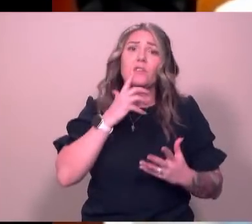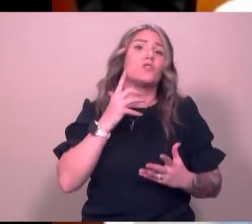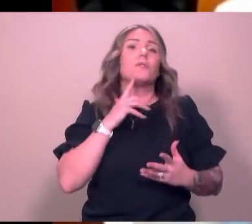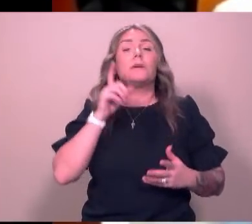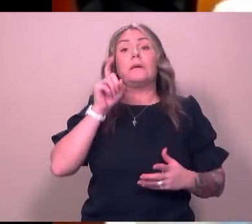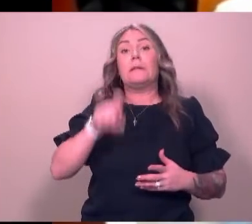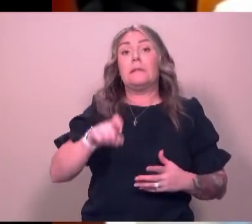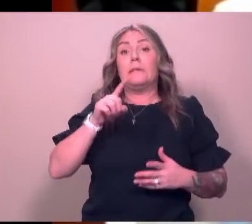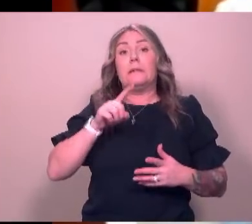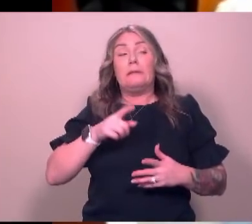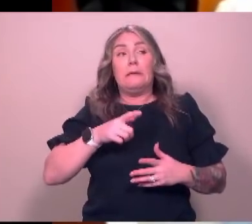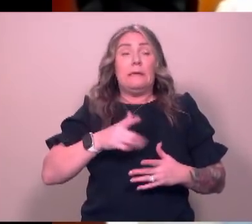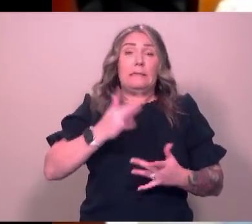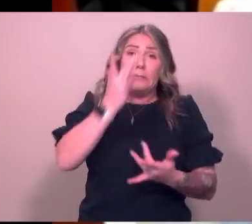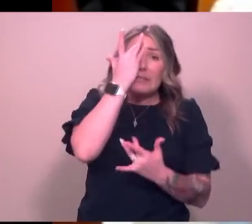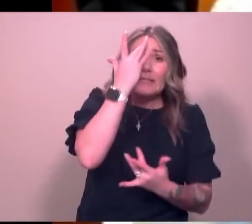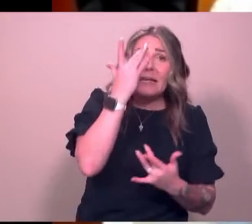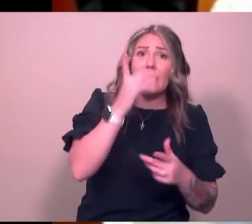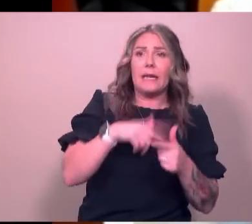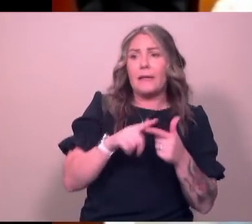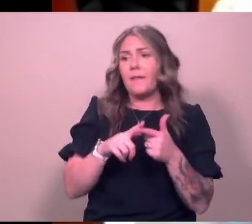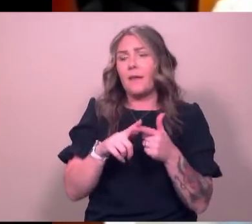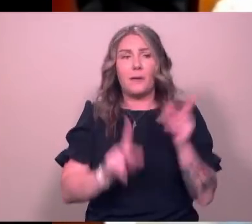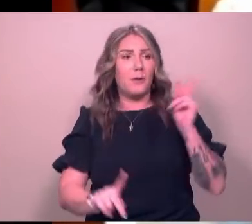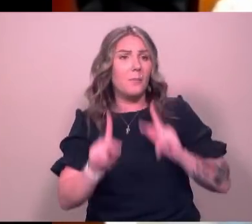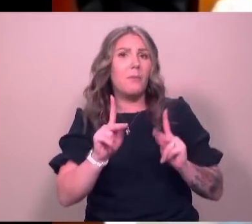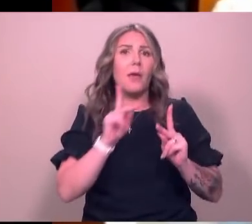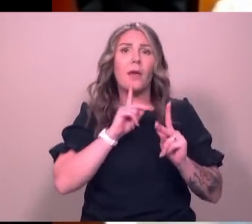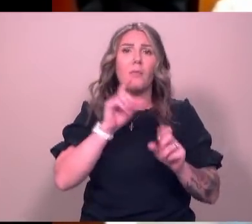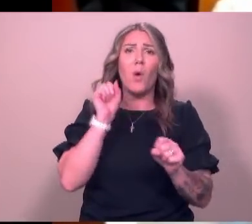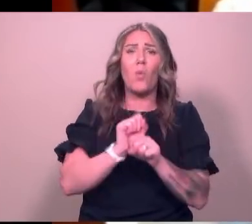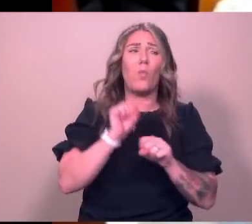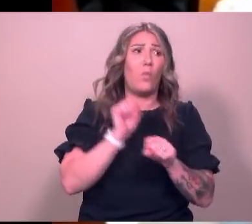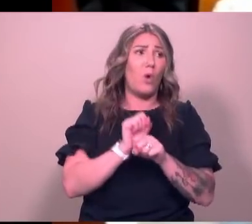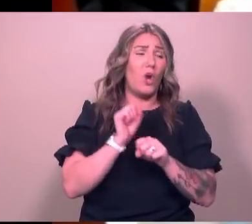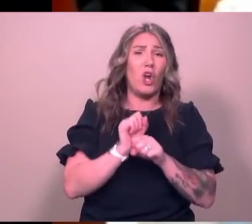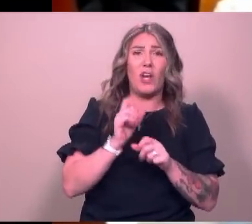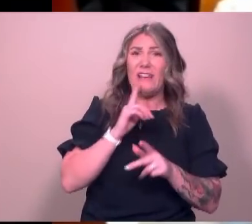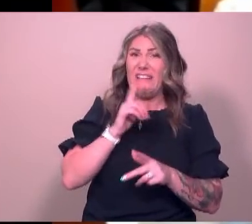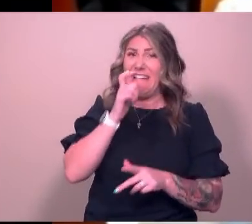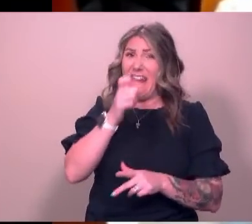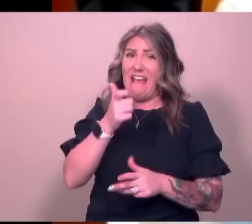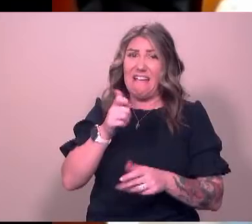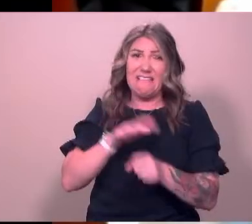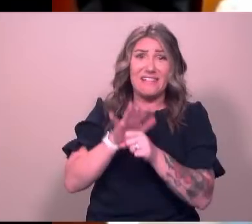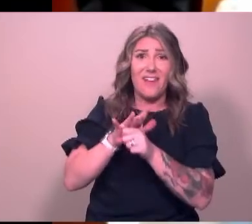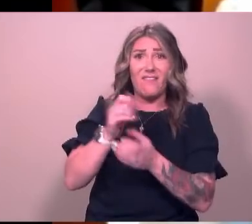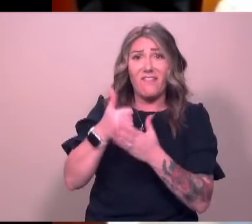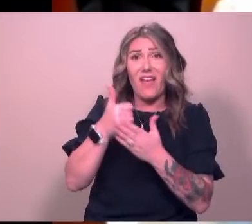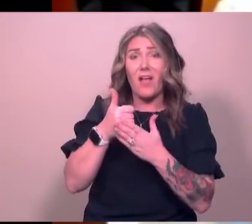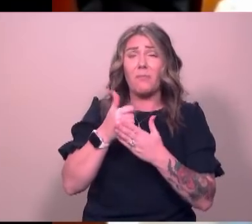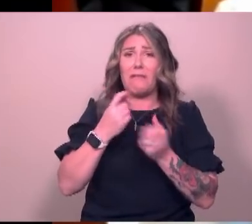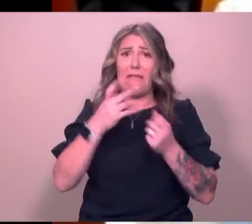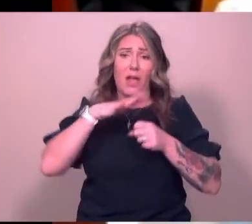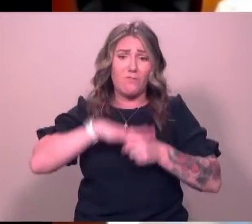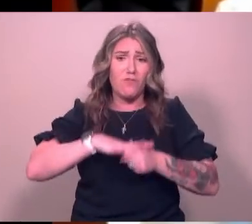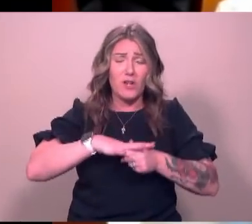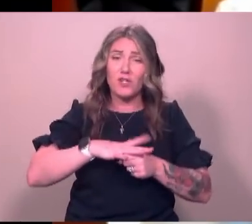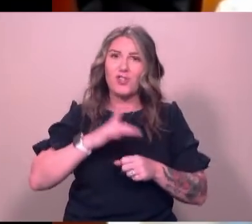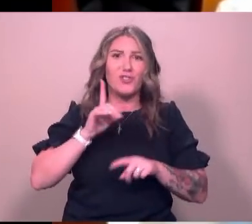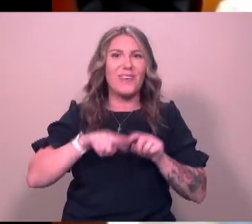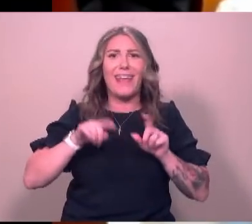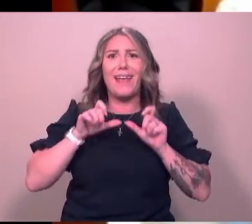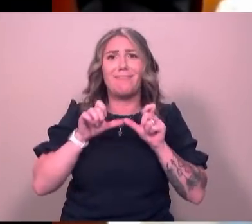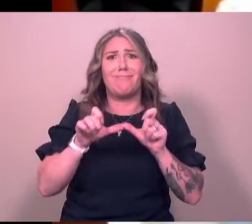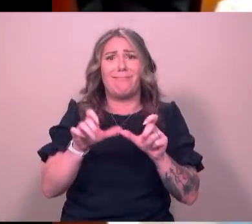outs, and so people end up working short and under a lot of pressure. And so it's not sustainable,